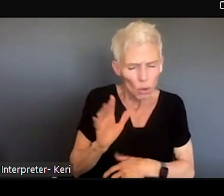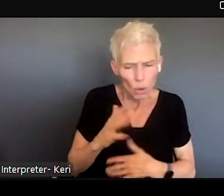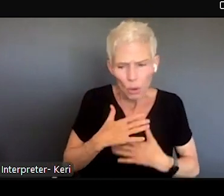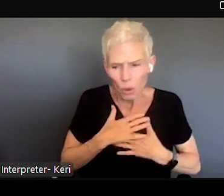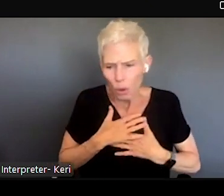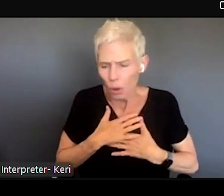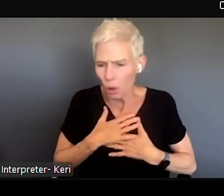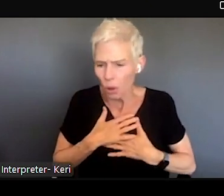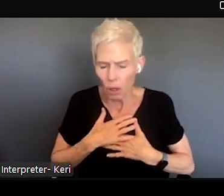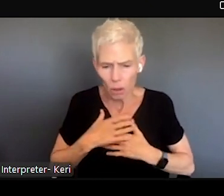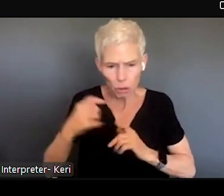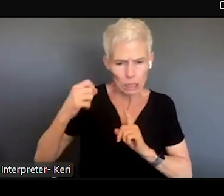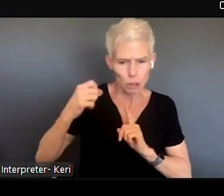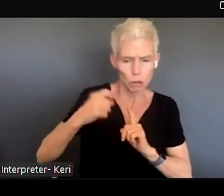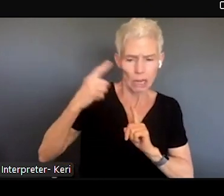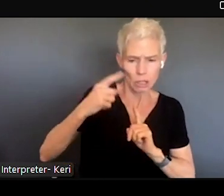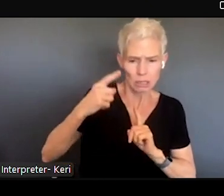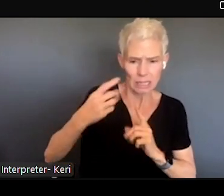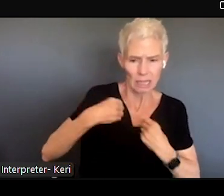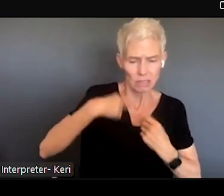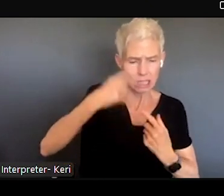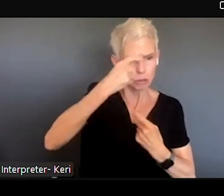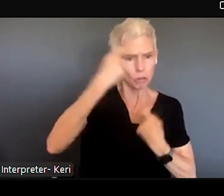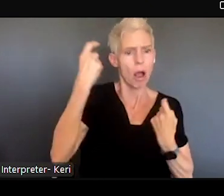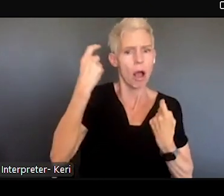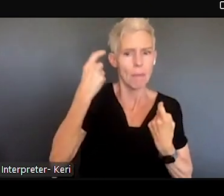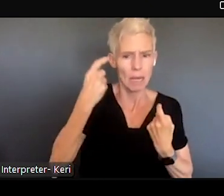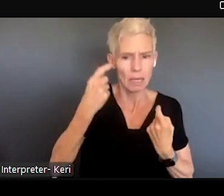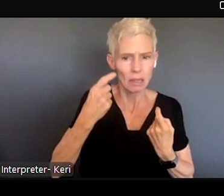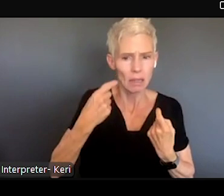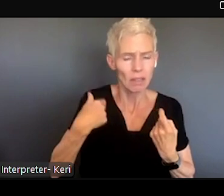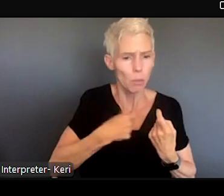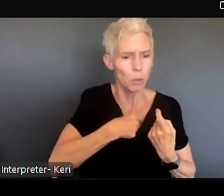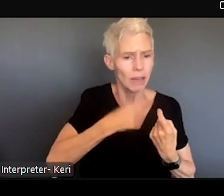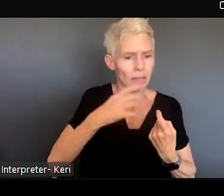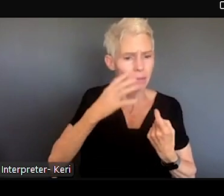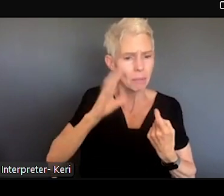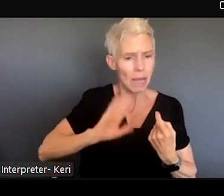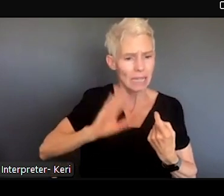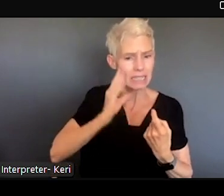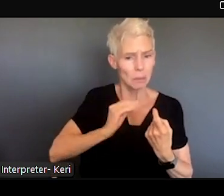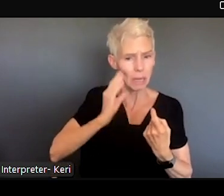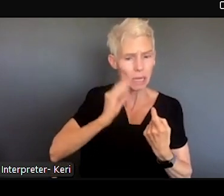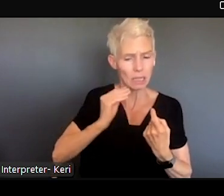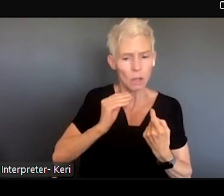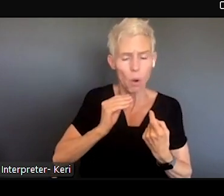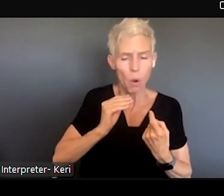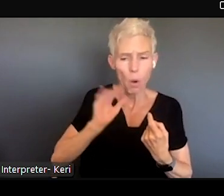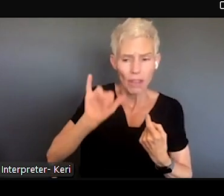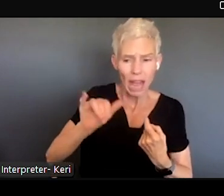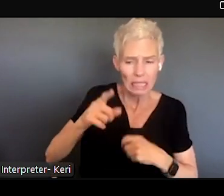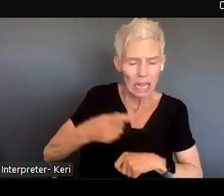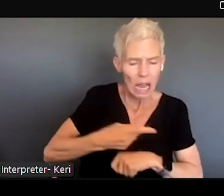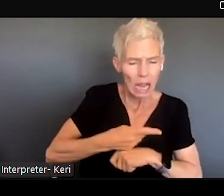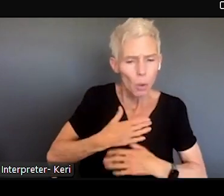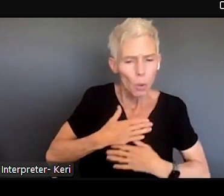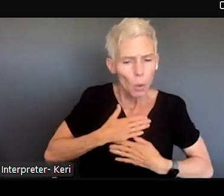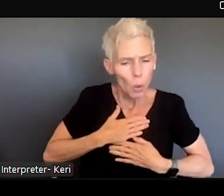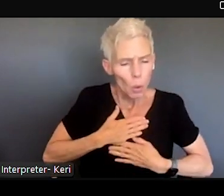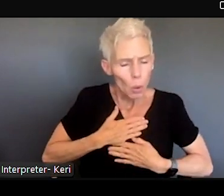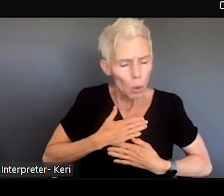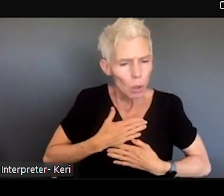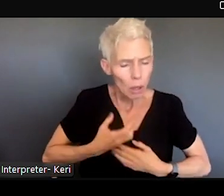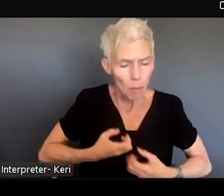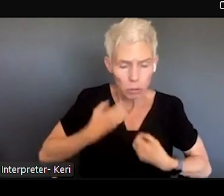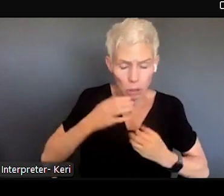maybe triggers a little bit of trauma for us, something that we've dealt with in our lives, or it was just a particular emotional day, we have that available